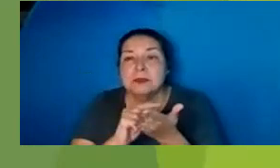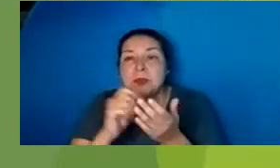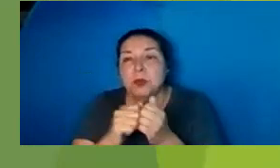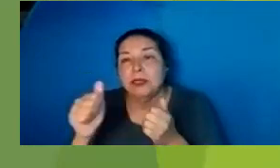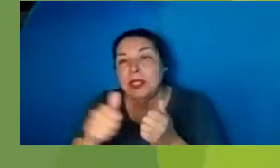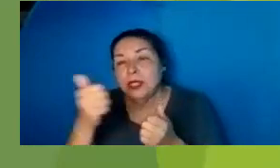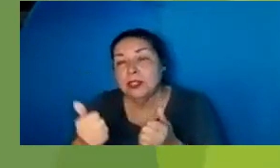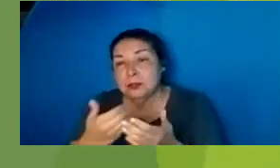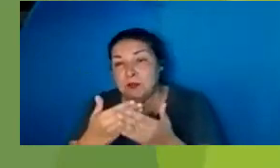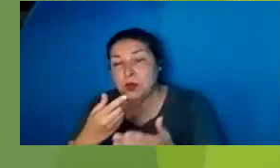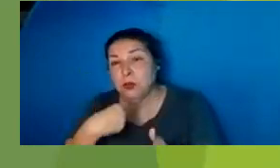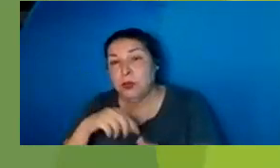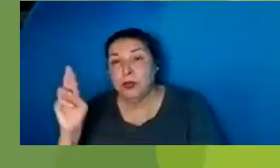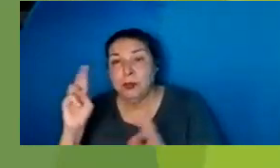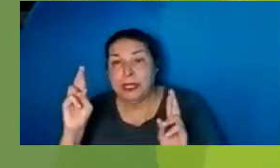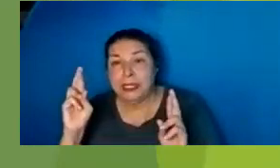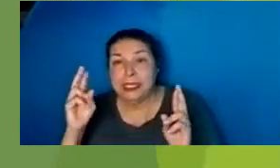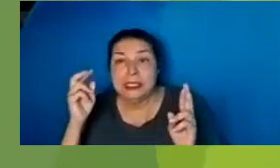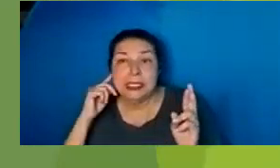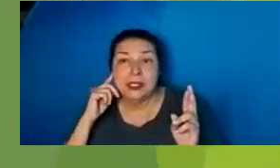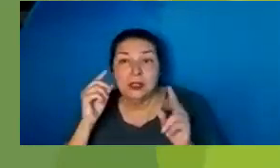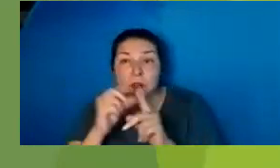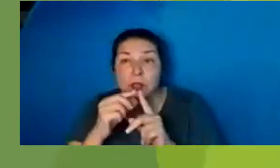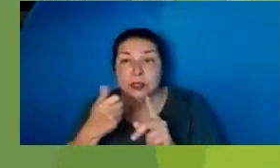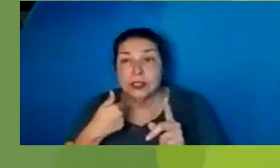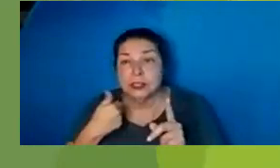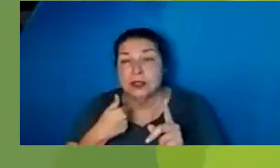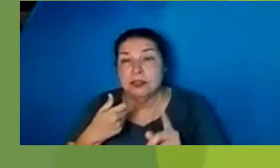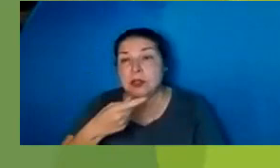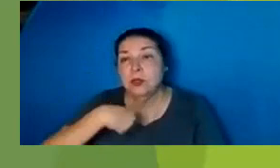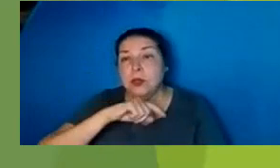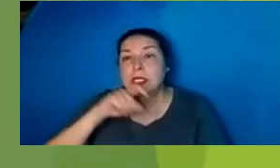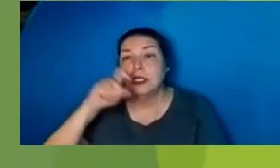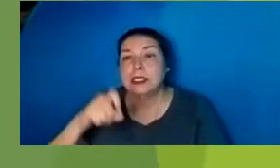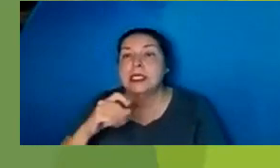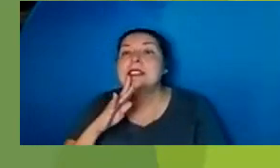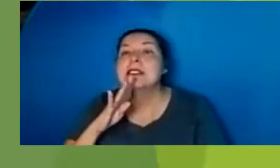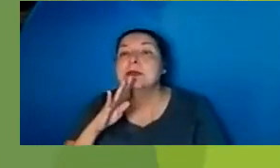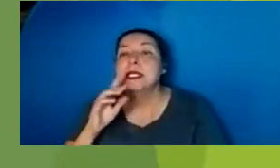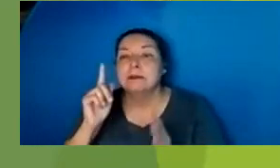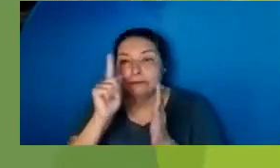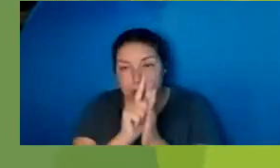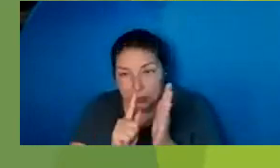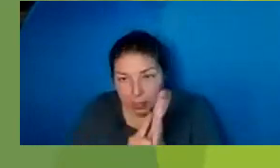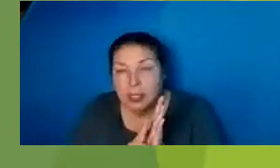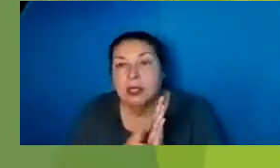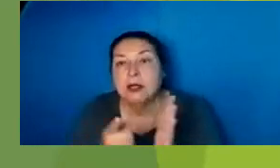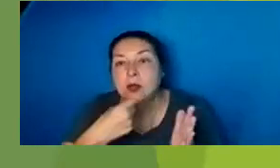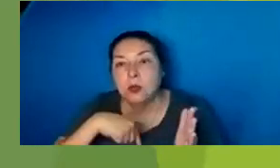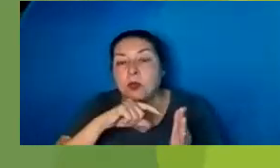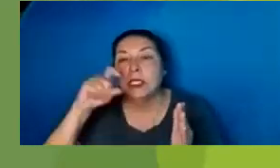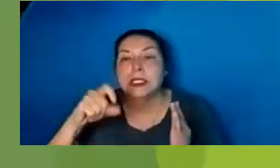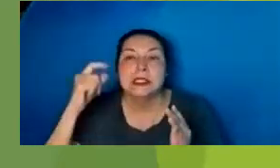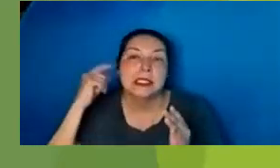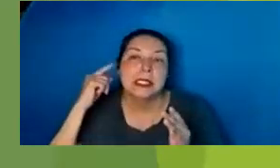ready to hear the words for ourselves, we need to speak the law. We need to hear the